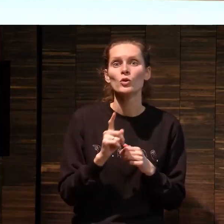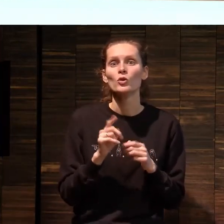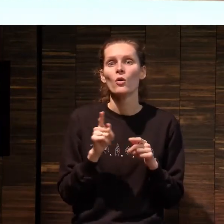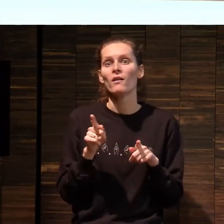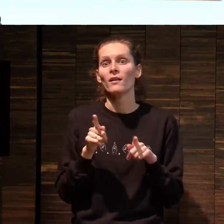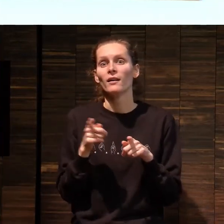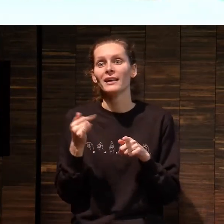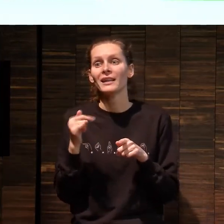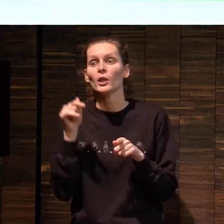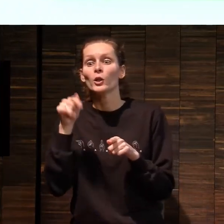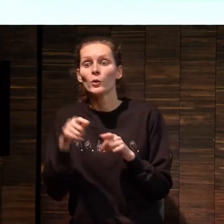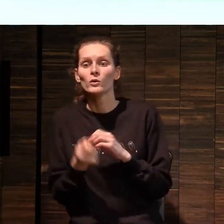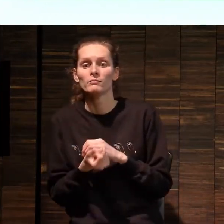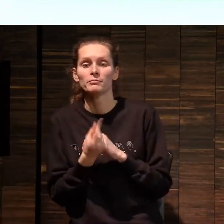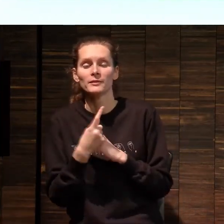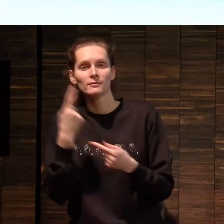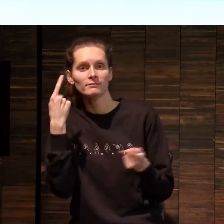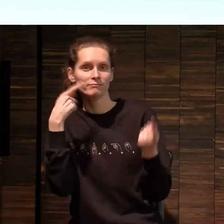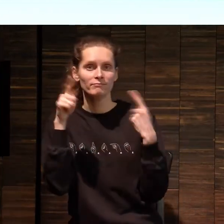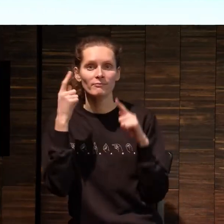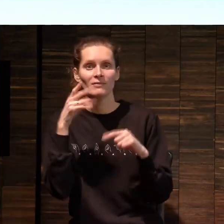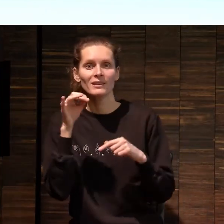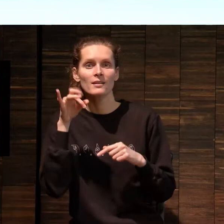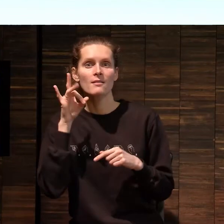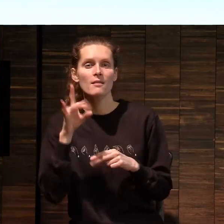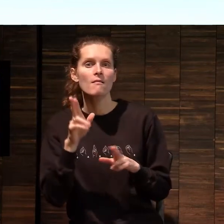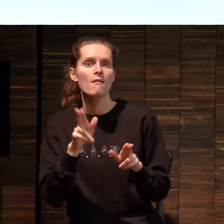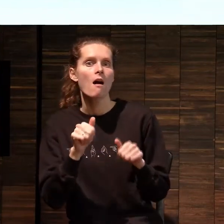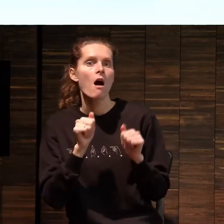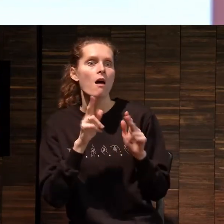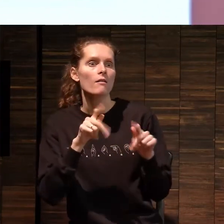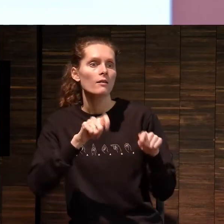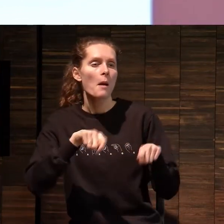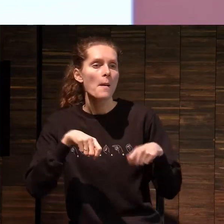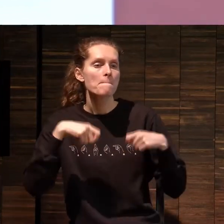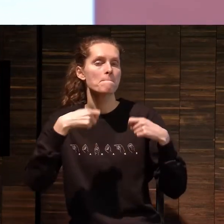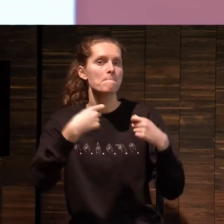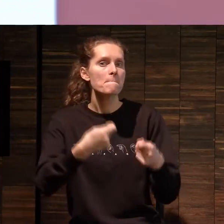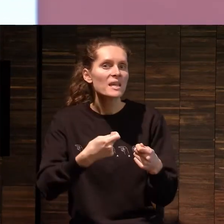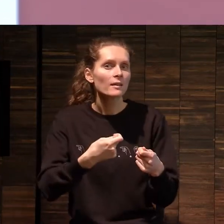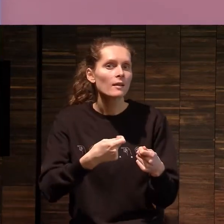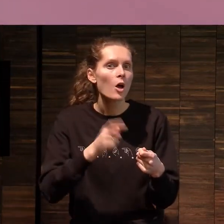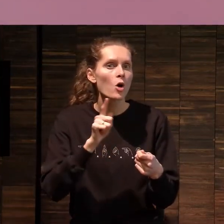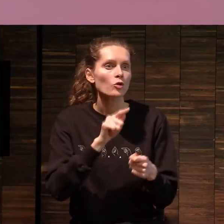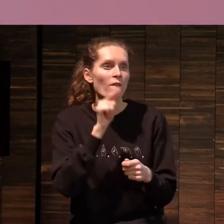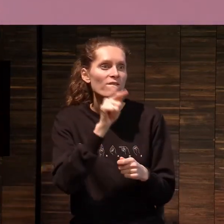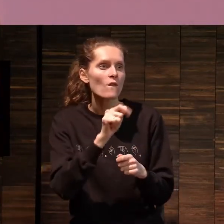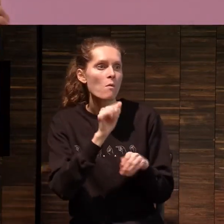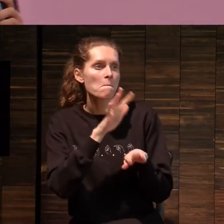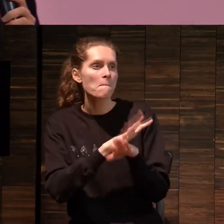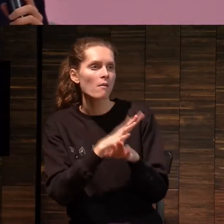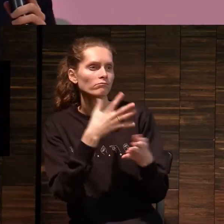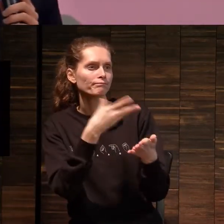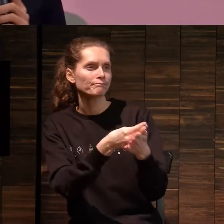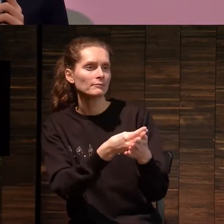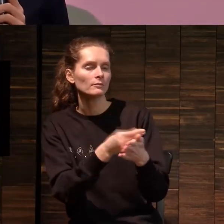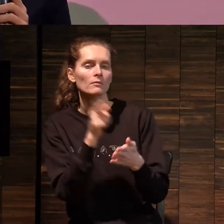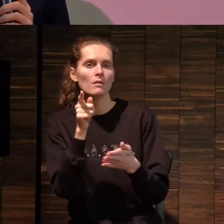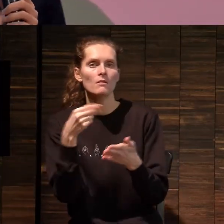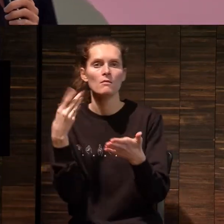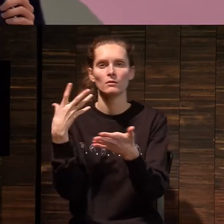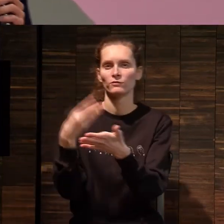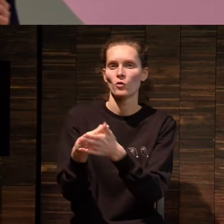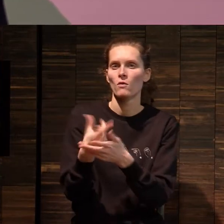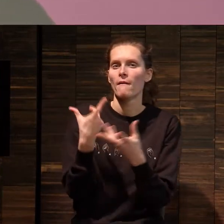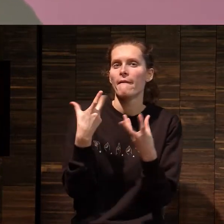And I think this is a great thing too. Here is where your talent of a designer works.